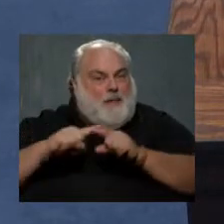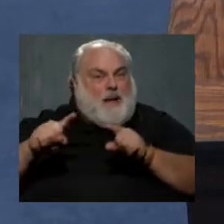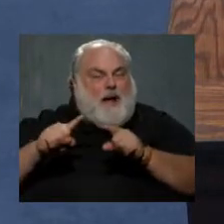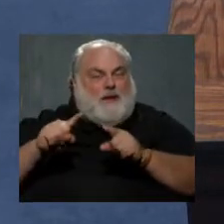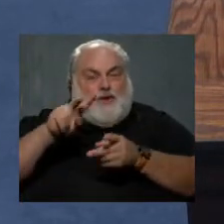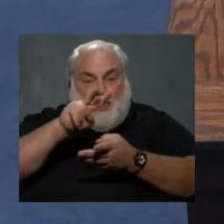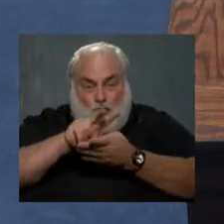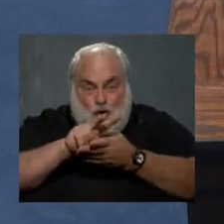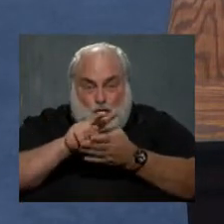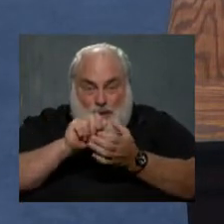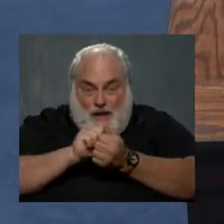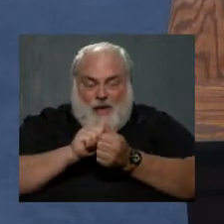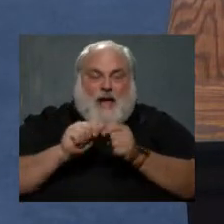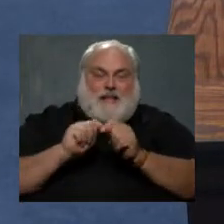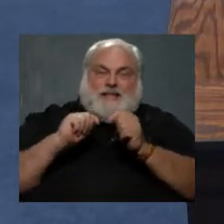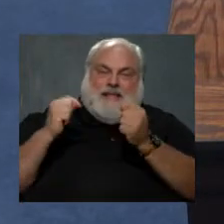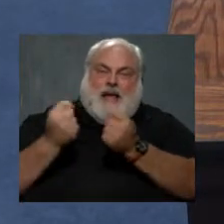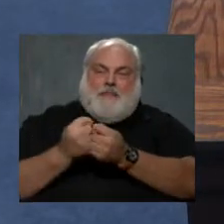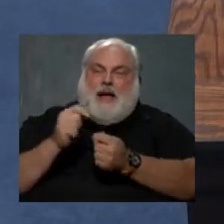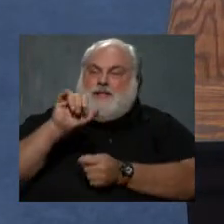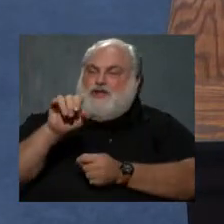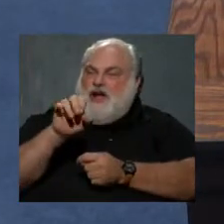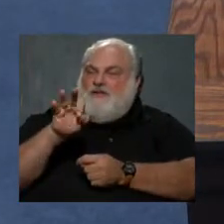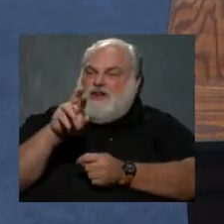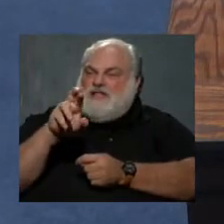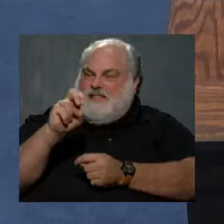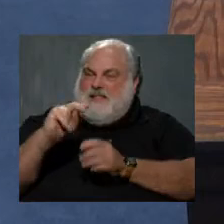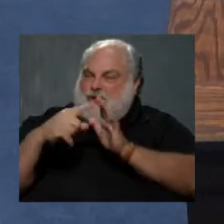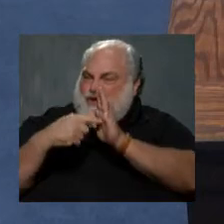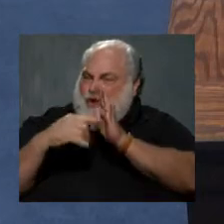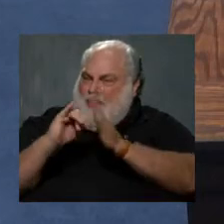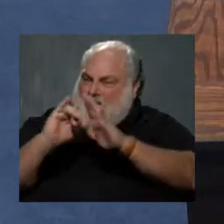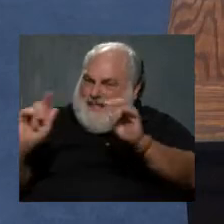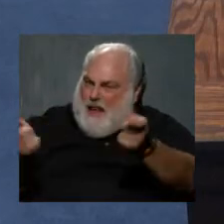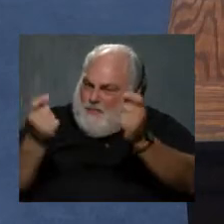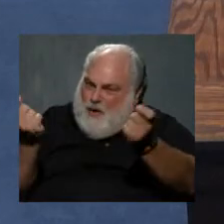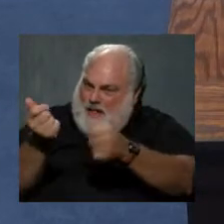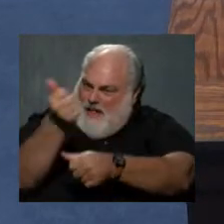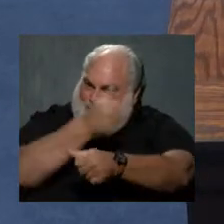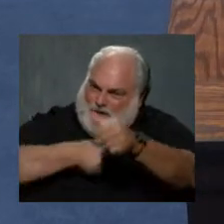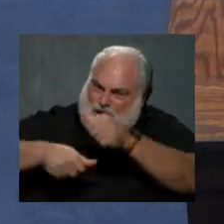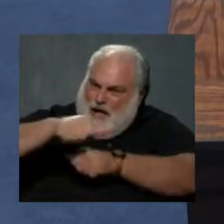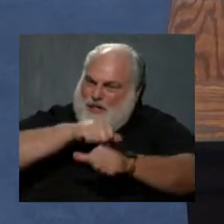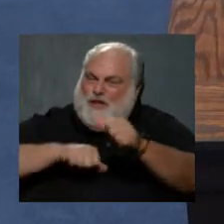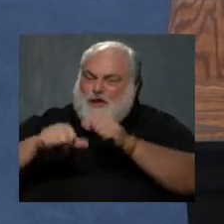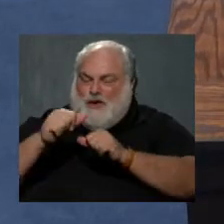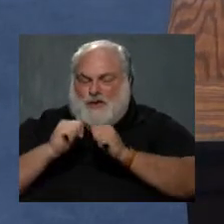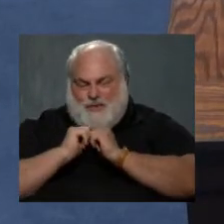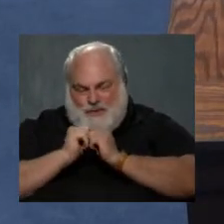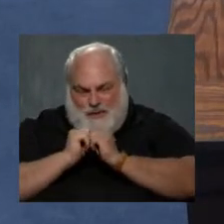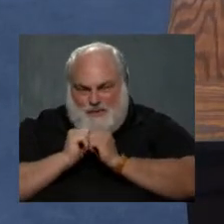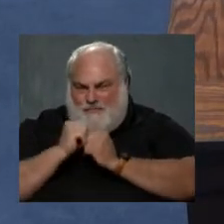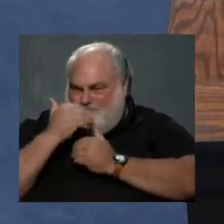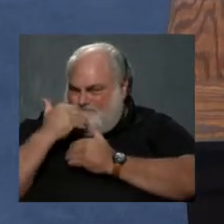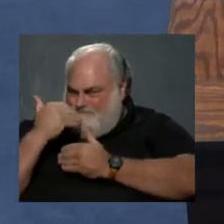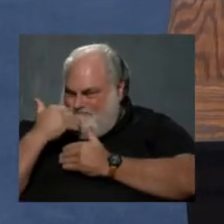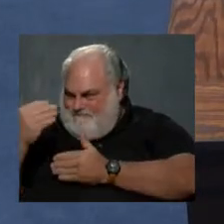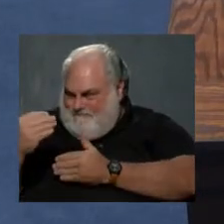losing. And Jefferson demonstrated that each week, celebrating each other and their success on and off the court. So we want to thank them.